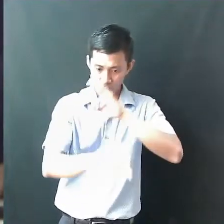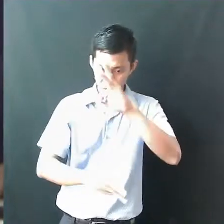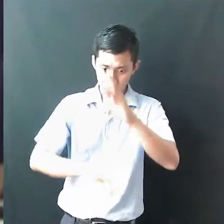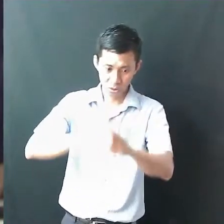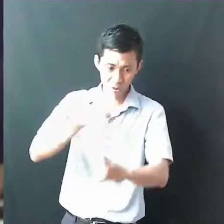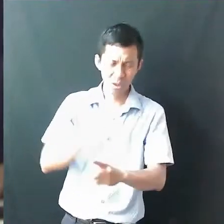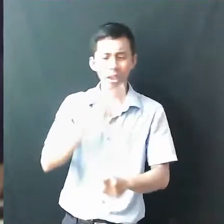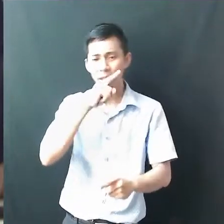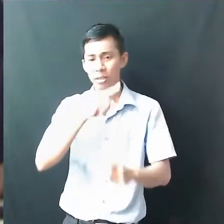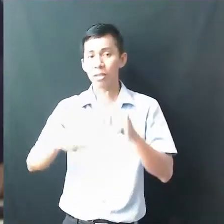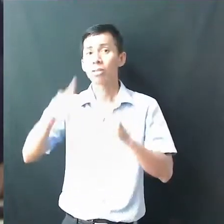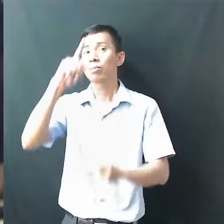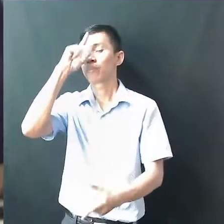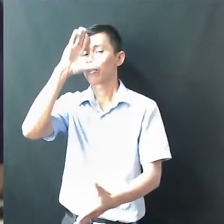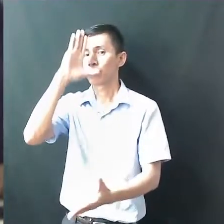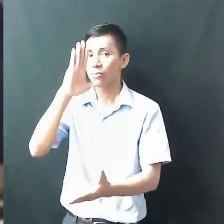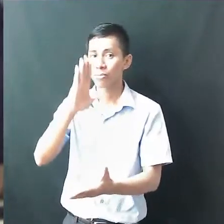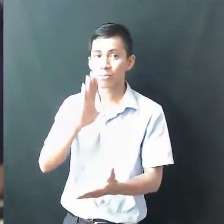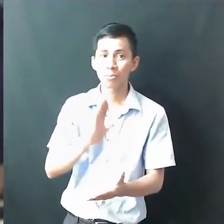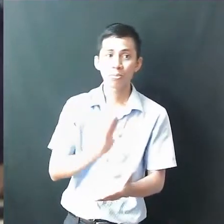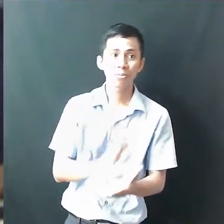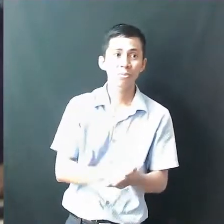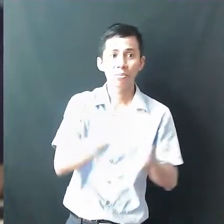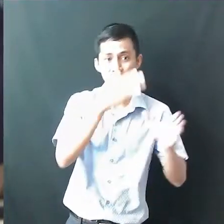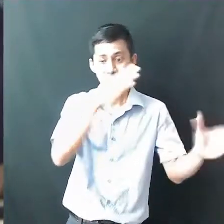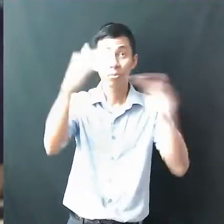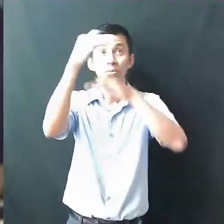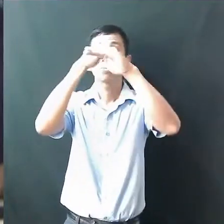can't believe he left his mighty